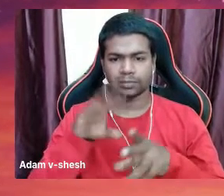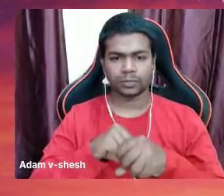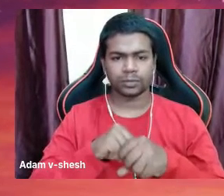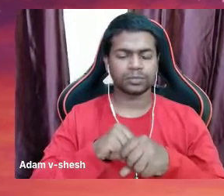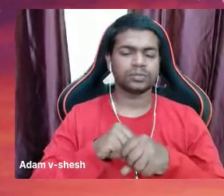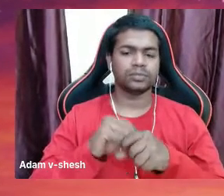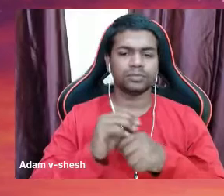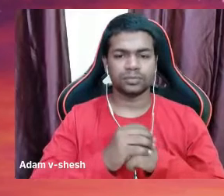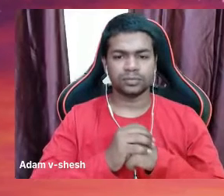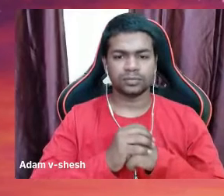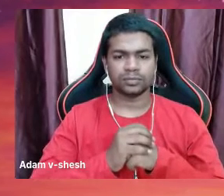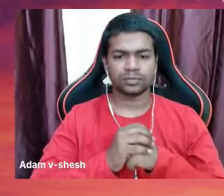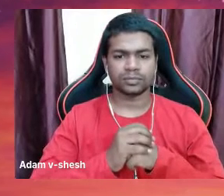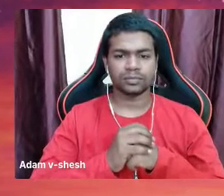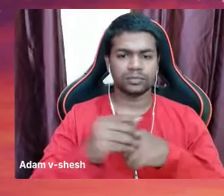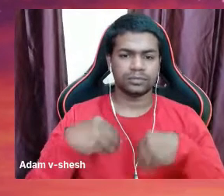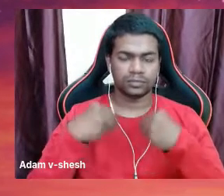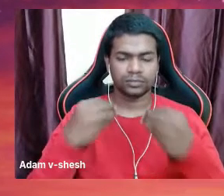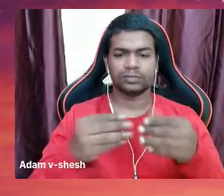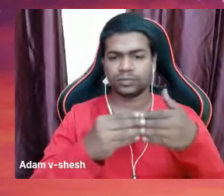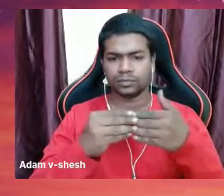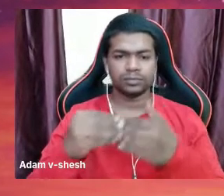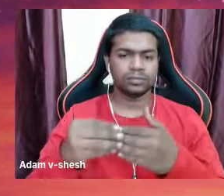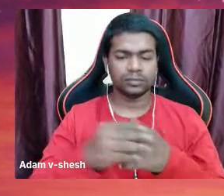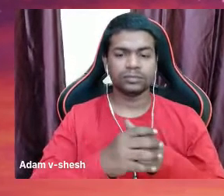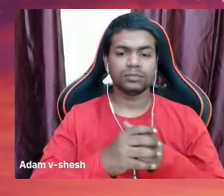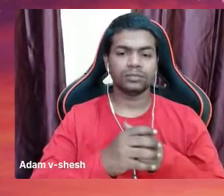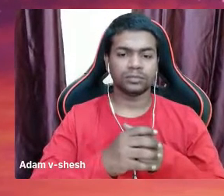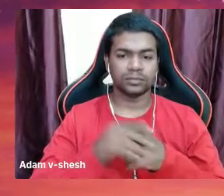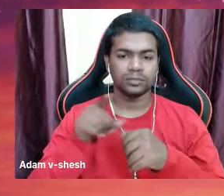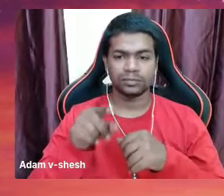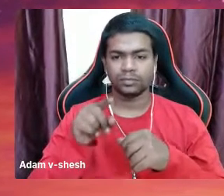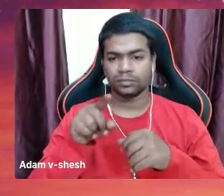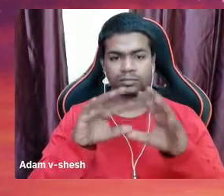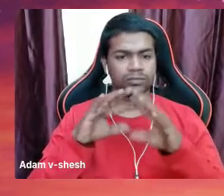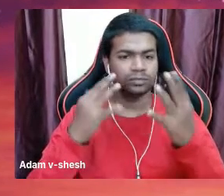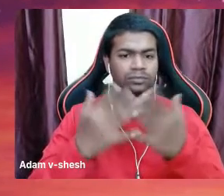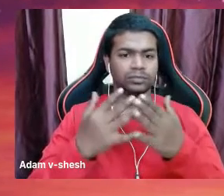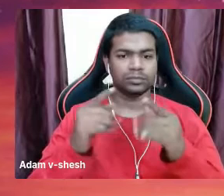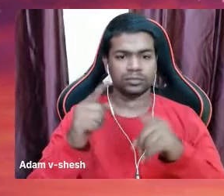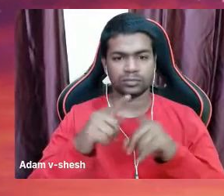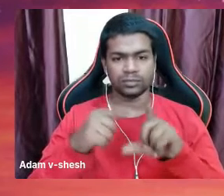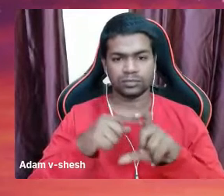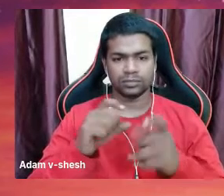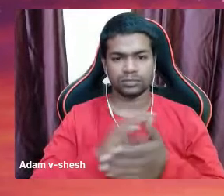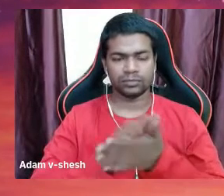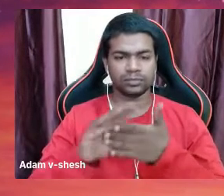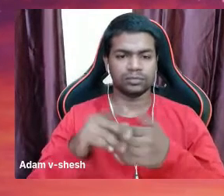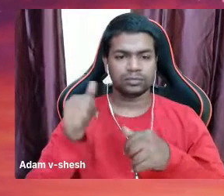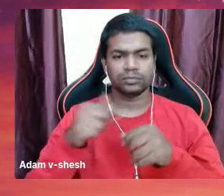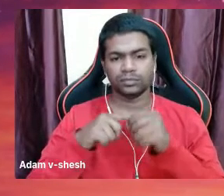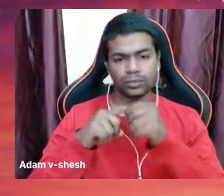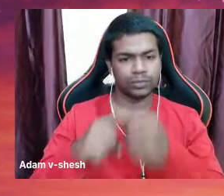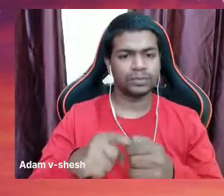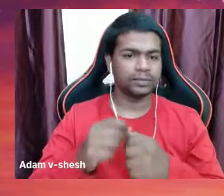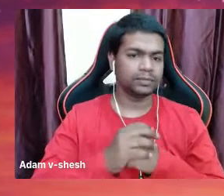behind? Instead, we are leading and we are at the forefront of the global tech community. And that's really the question we will